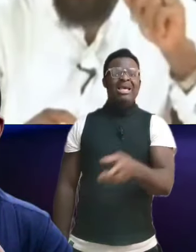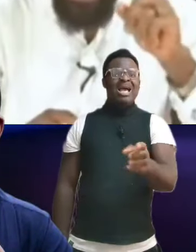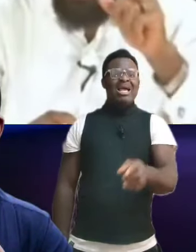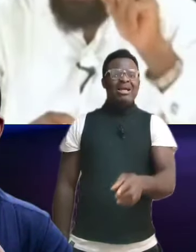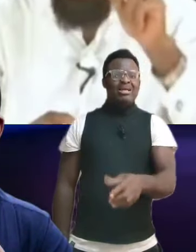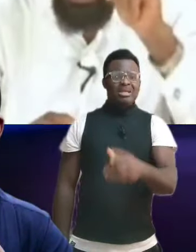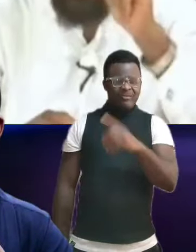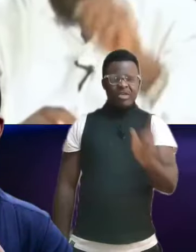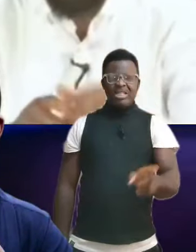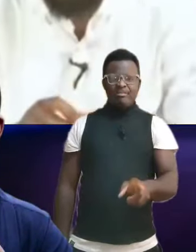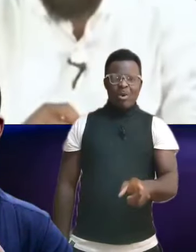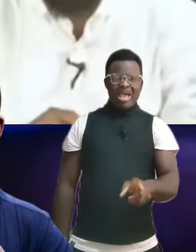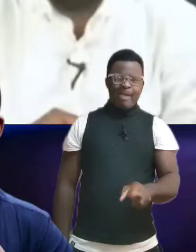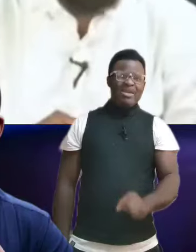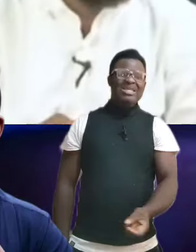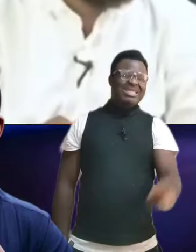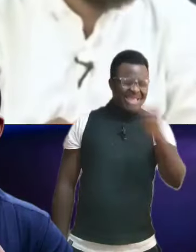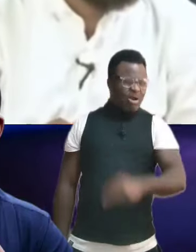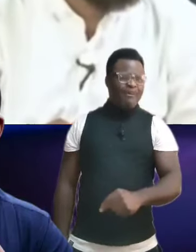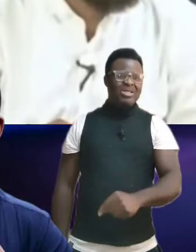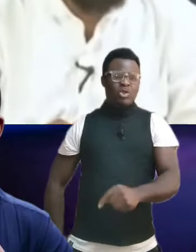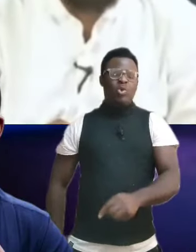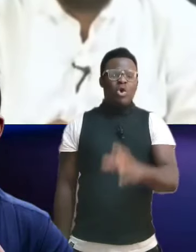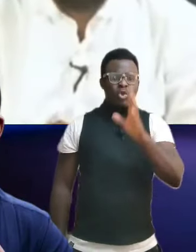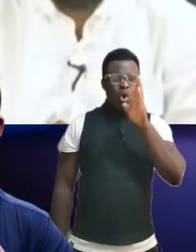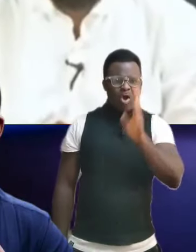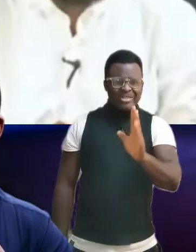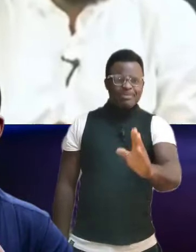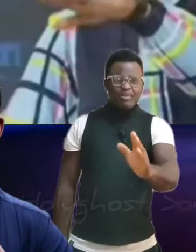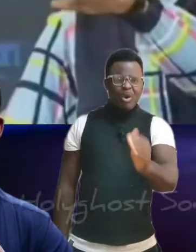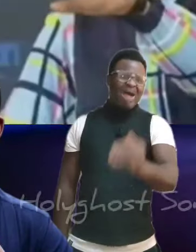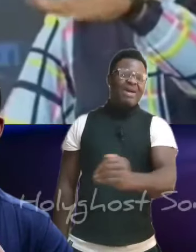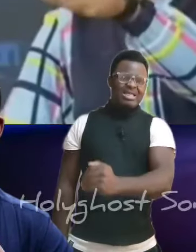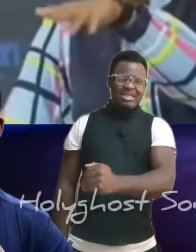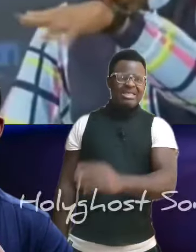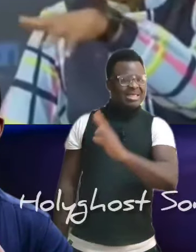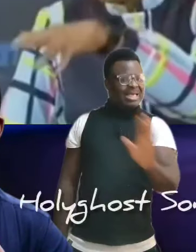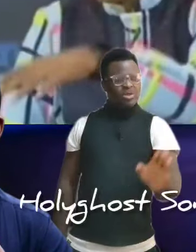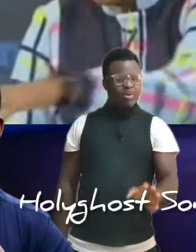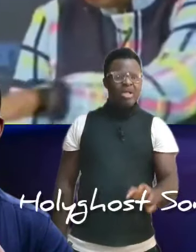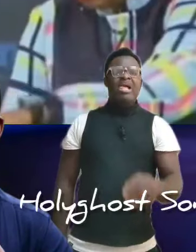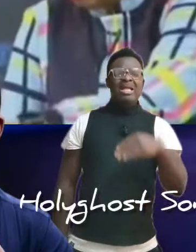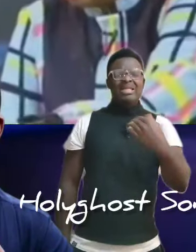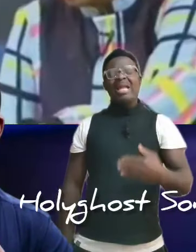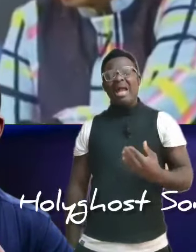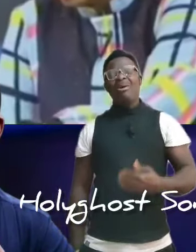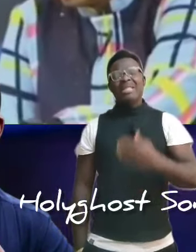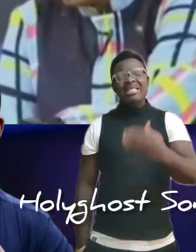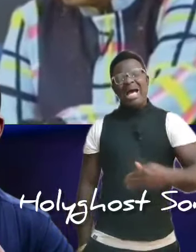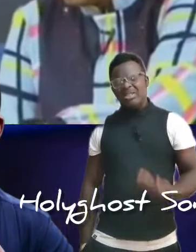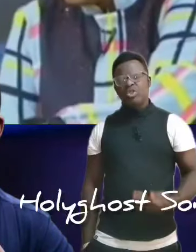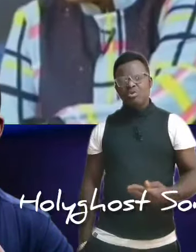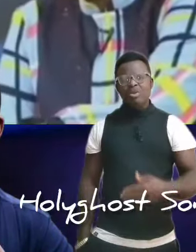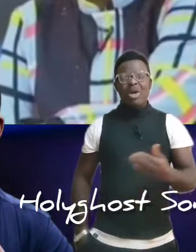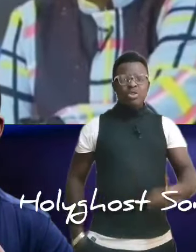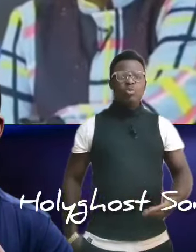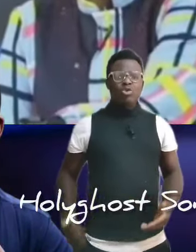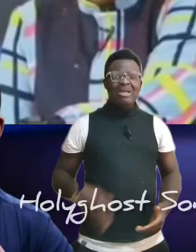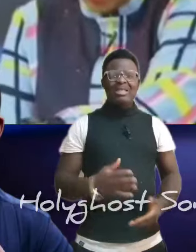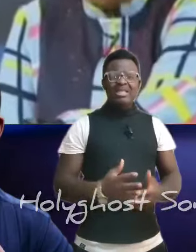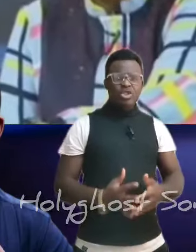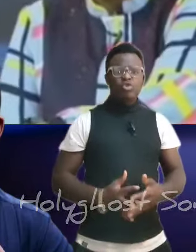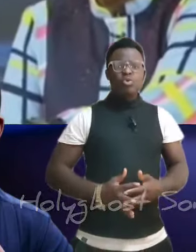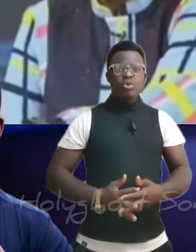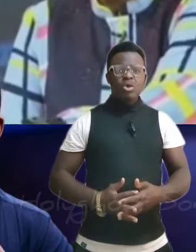professional misconduct, and I will not engage in any professional misconduct. Okay, let's go to your experience during the protest. Was there any